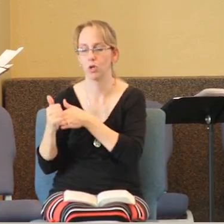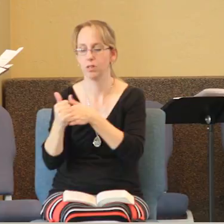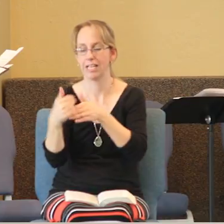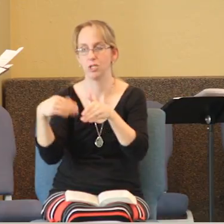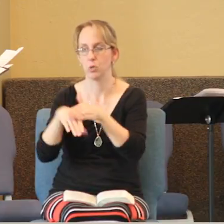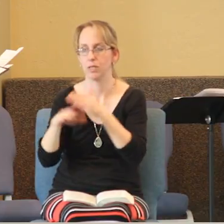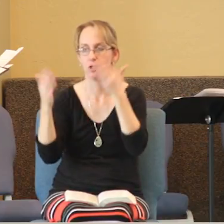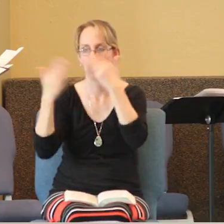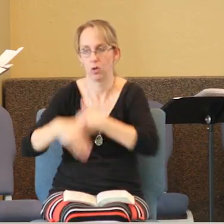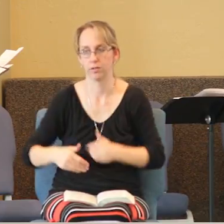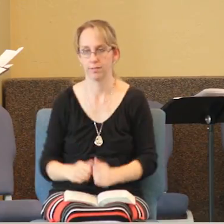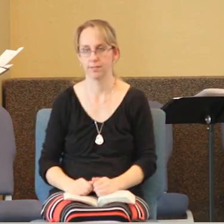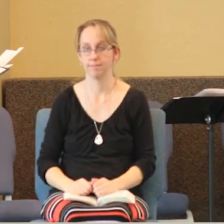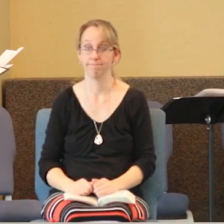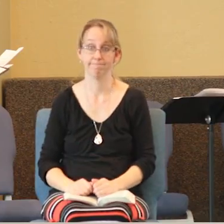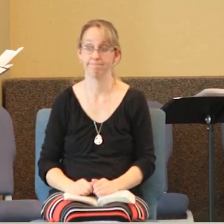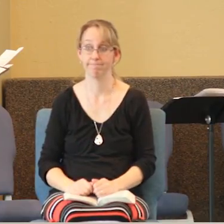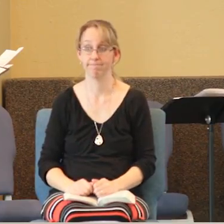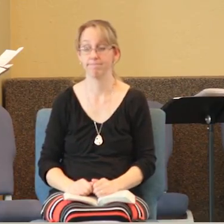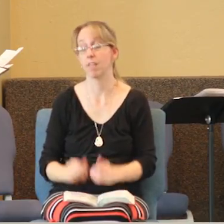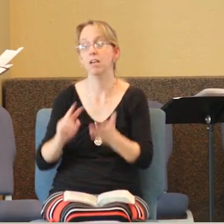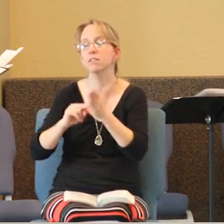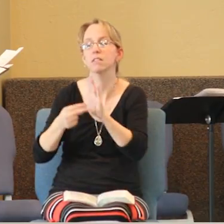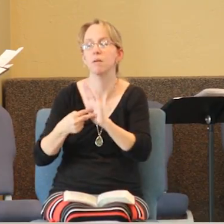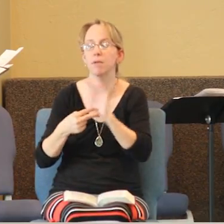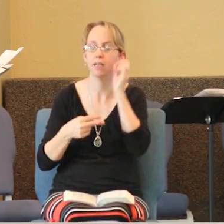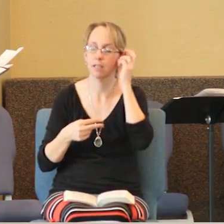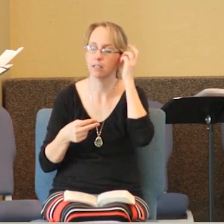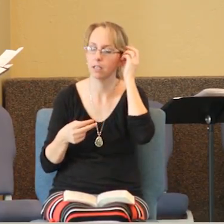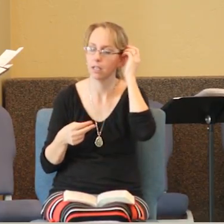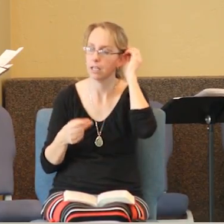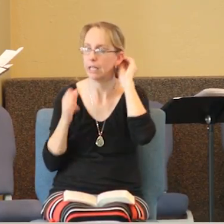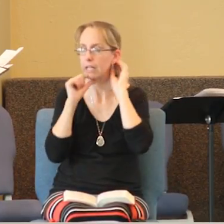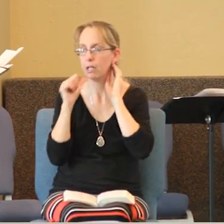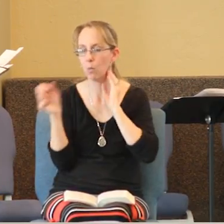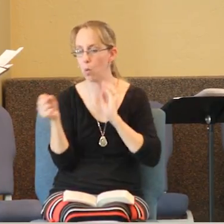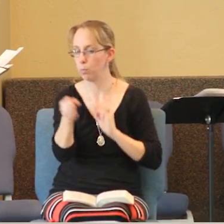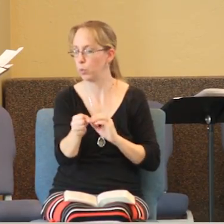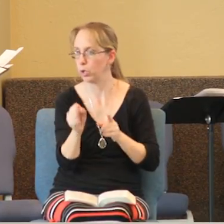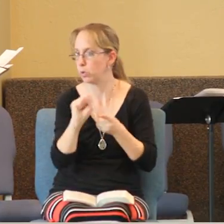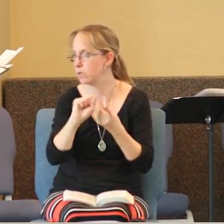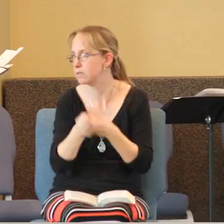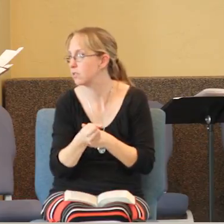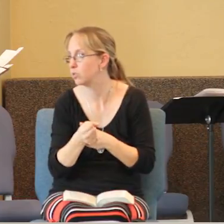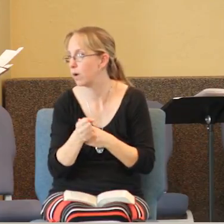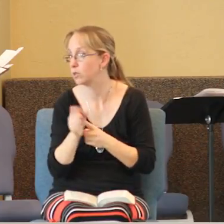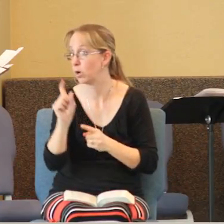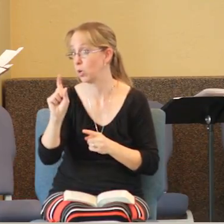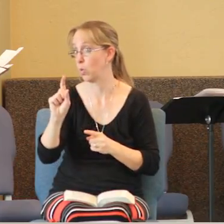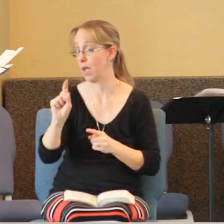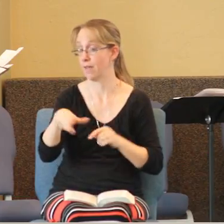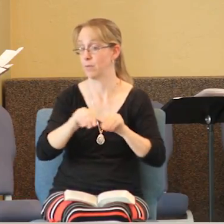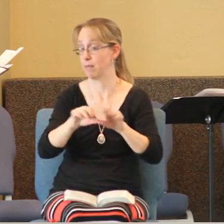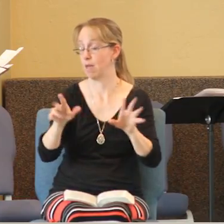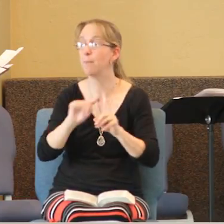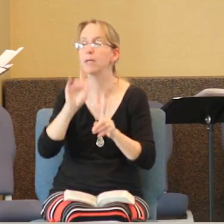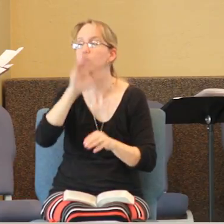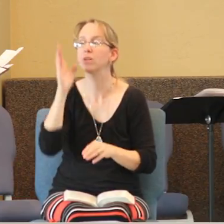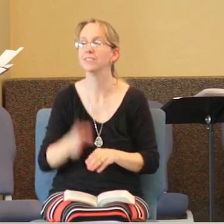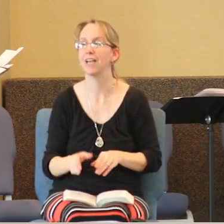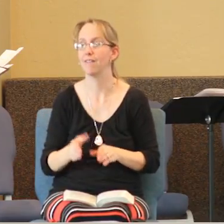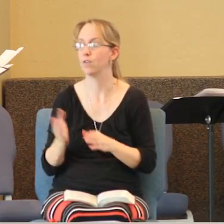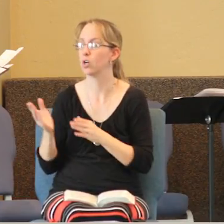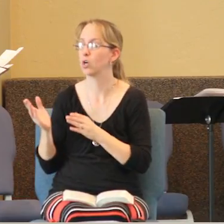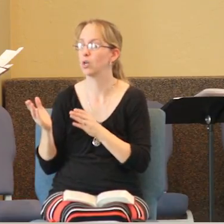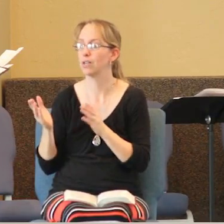darkness. Doesn't mean He won't place you in a situation where you have to be light, but He will never take you to the